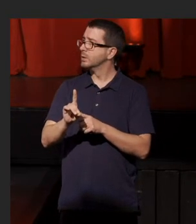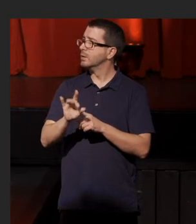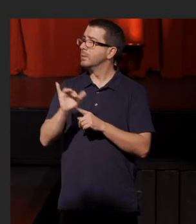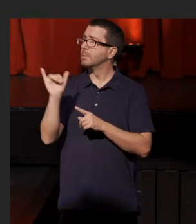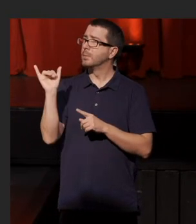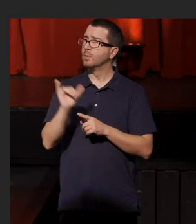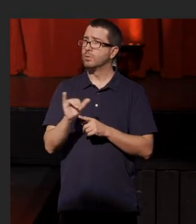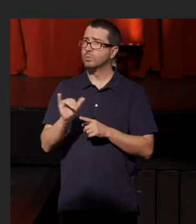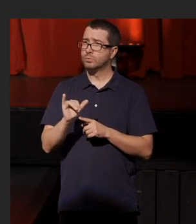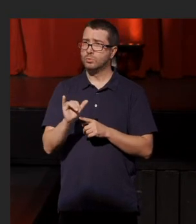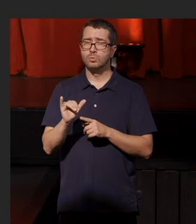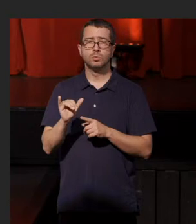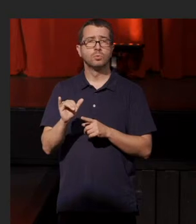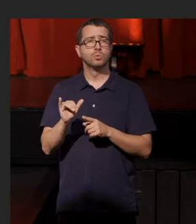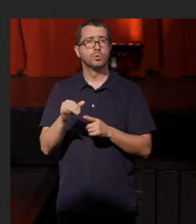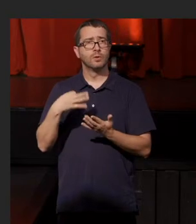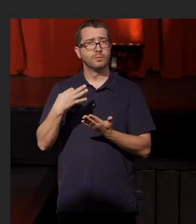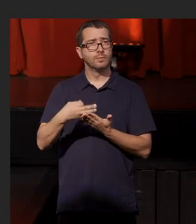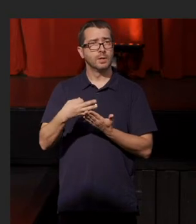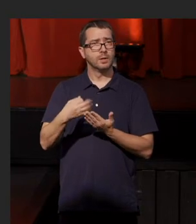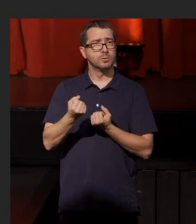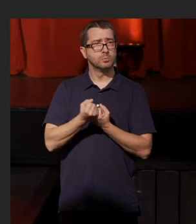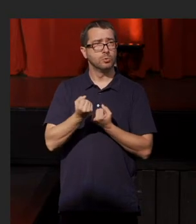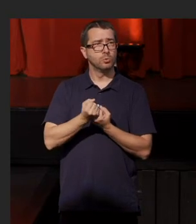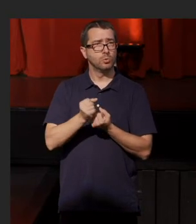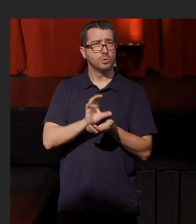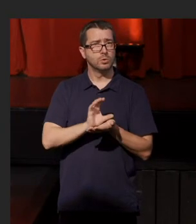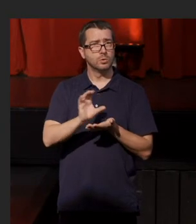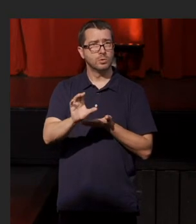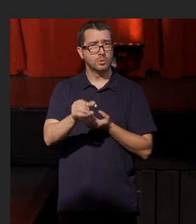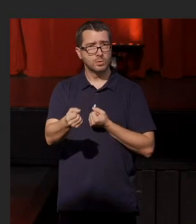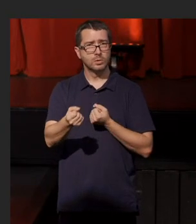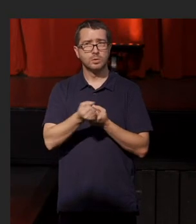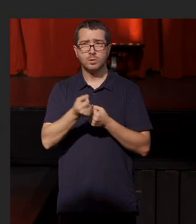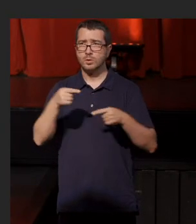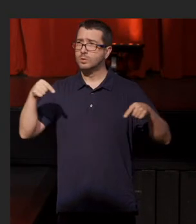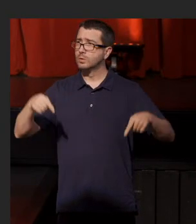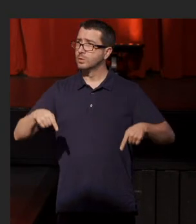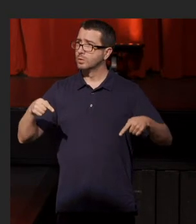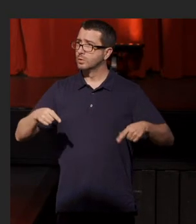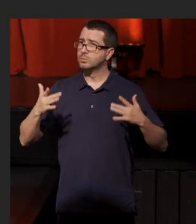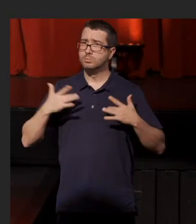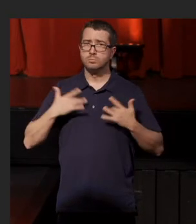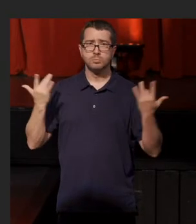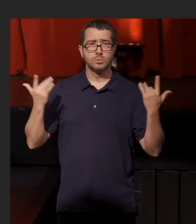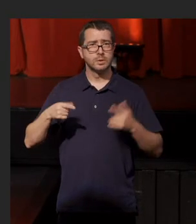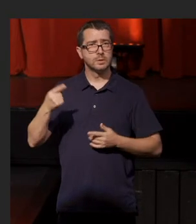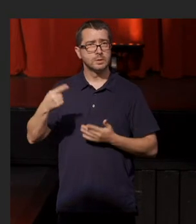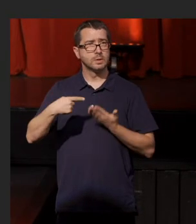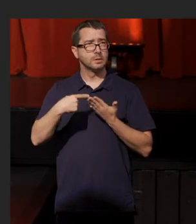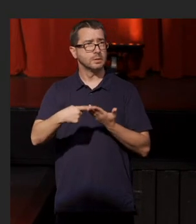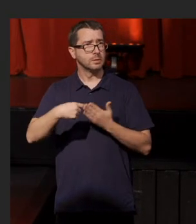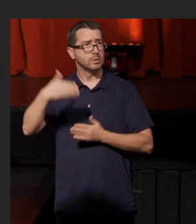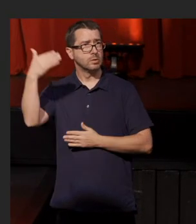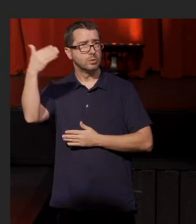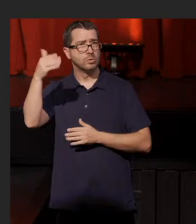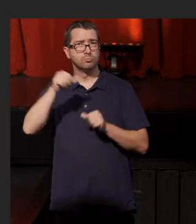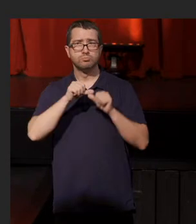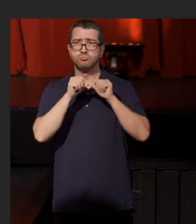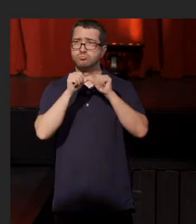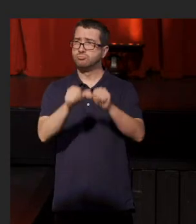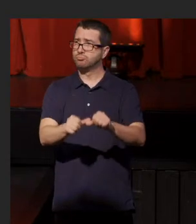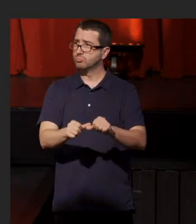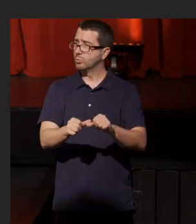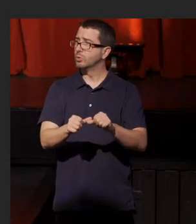put financial support behind this endeavor so that these lectures will continue